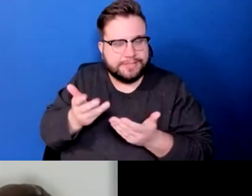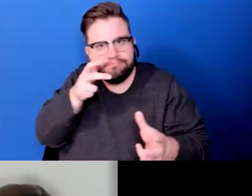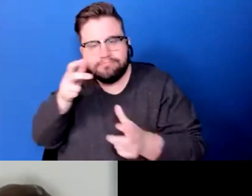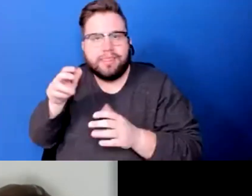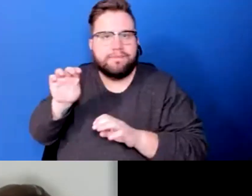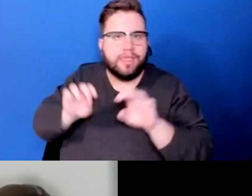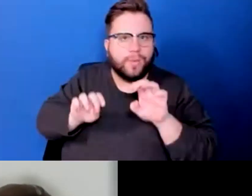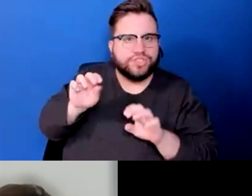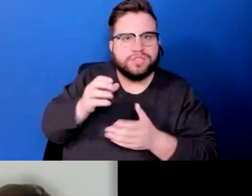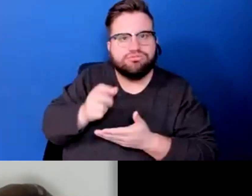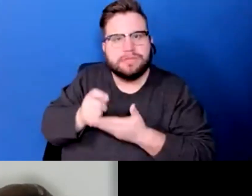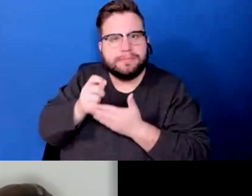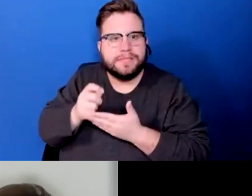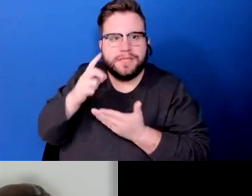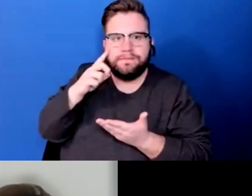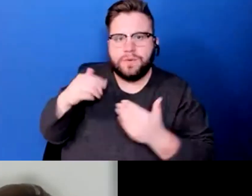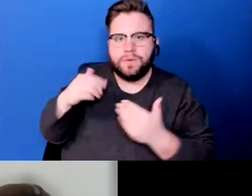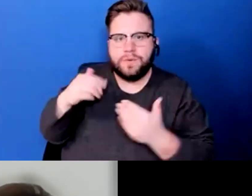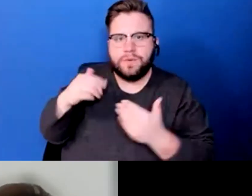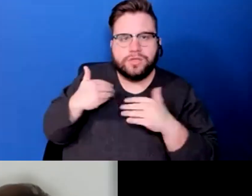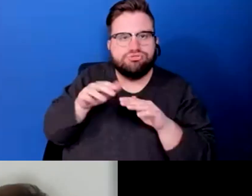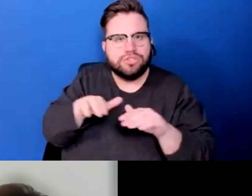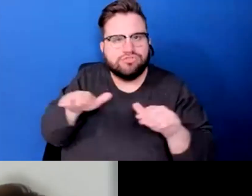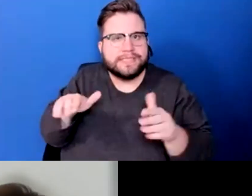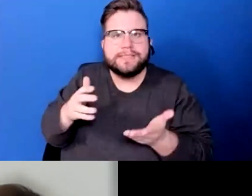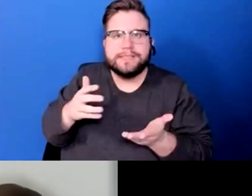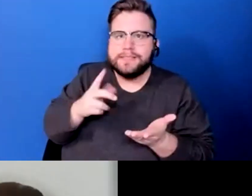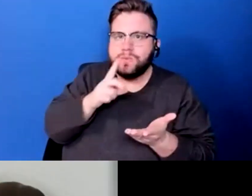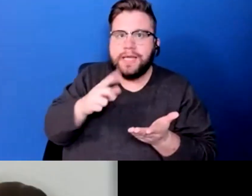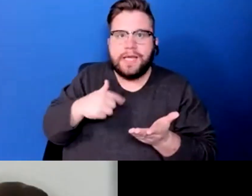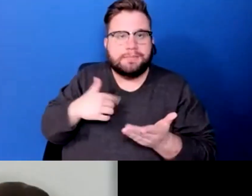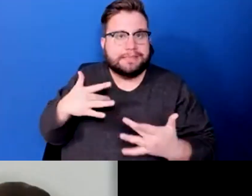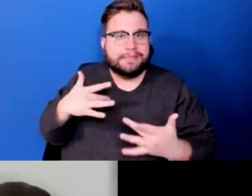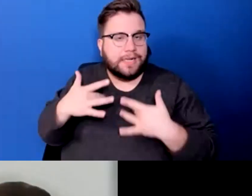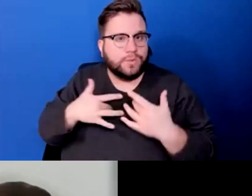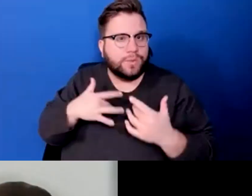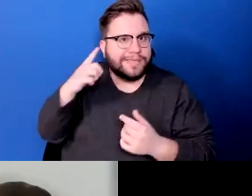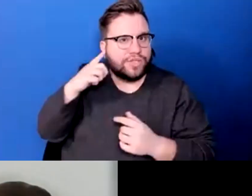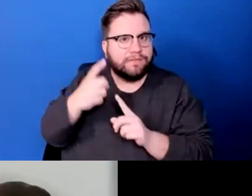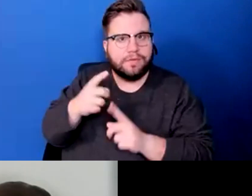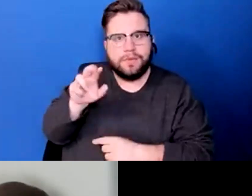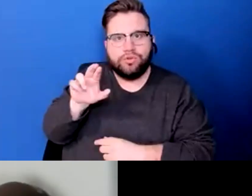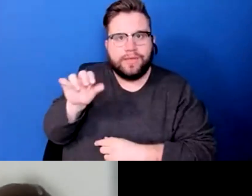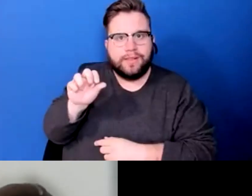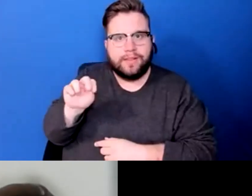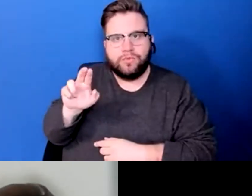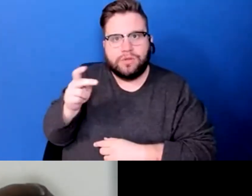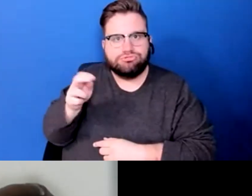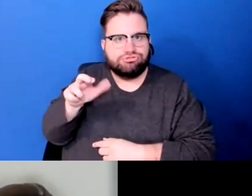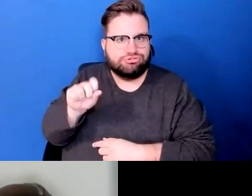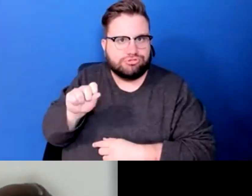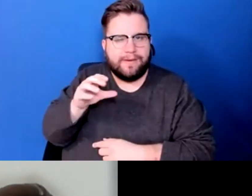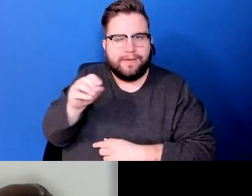evaluation and treatment in younger children. And I'm really excited to hear from Brian Rogers and colleagues at Drive